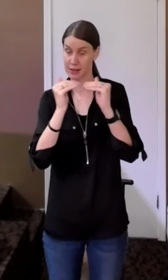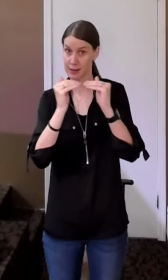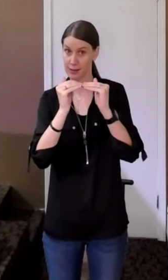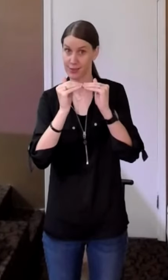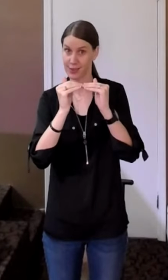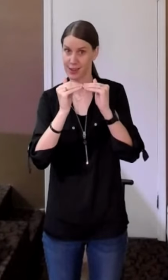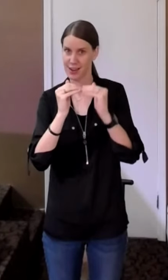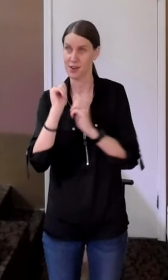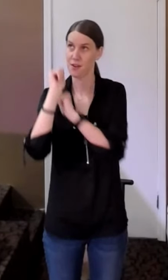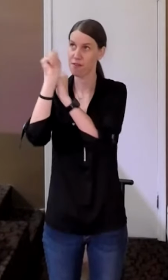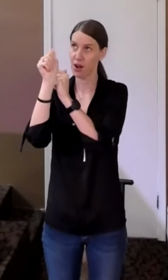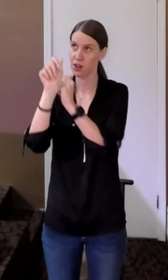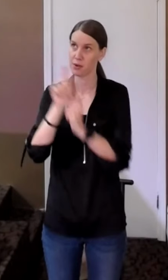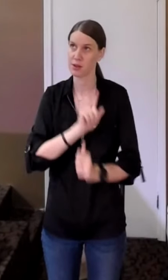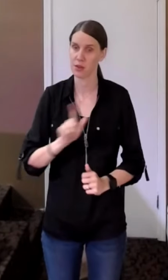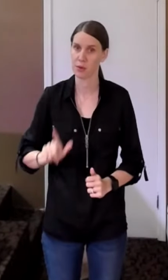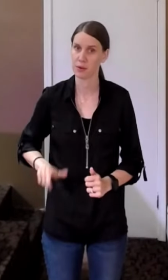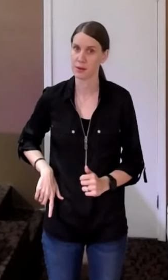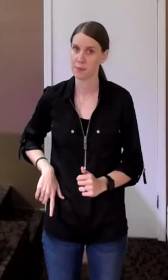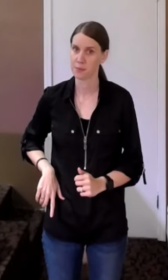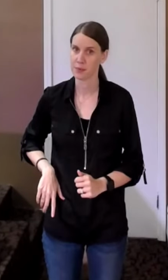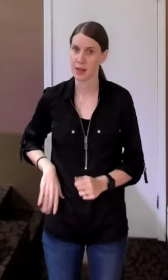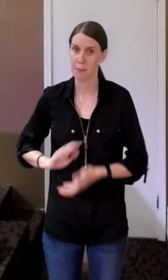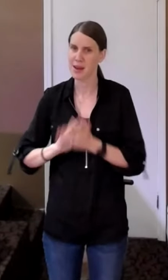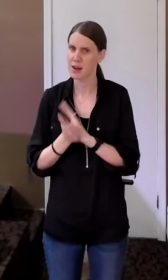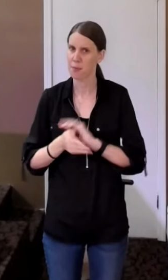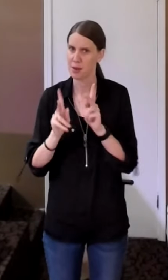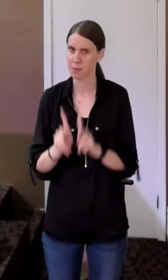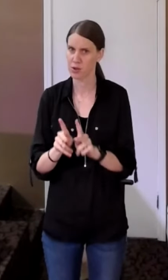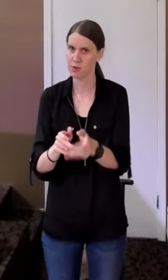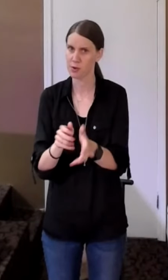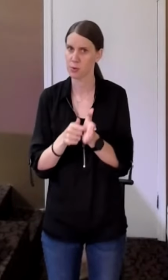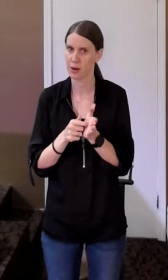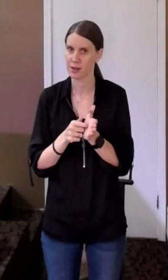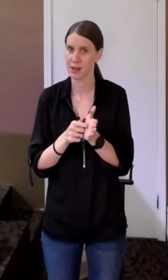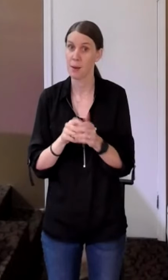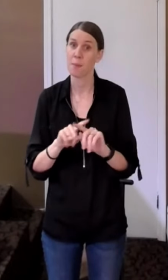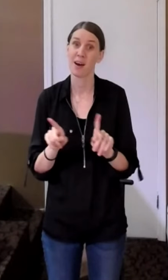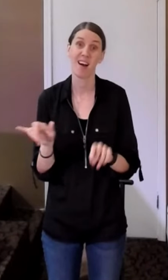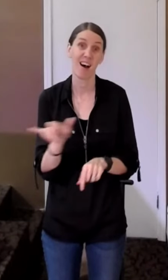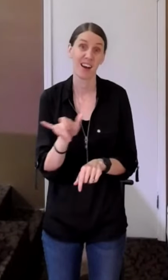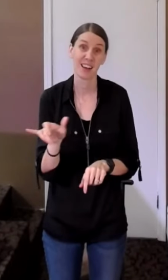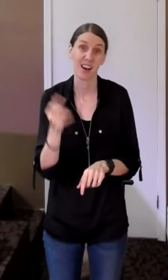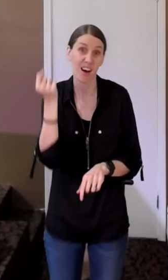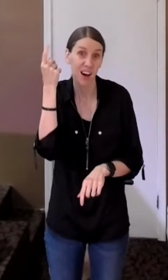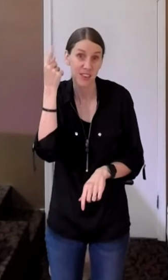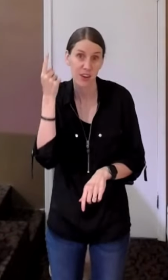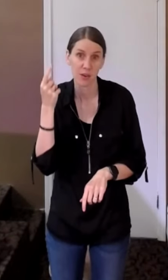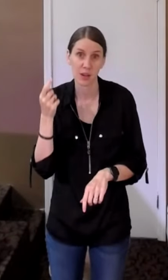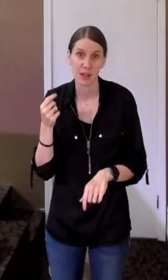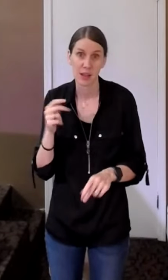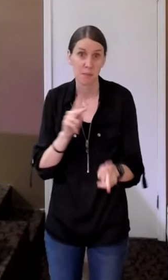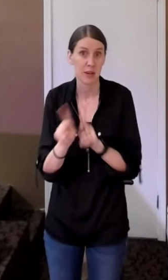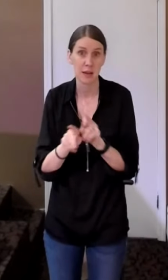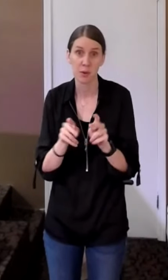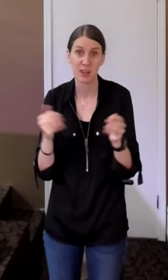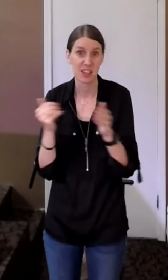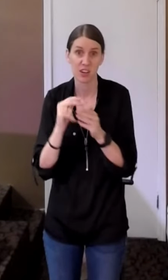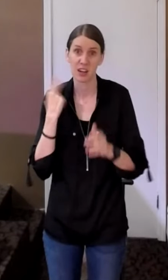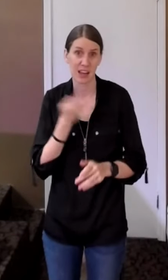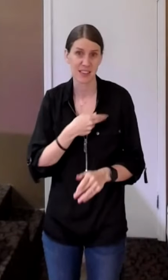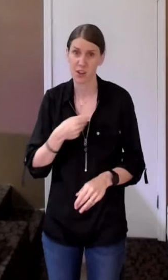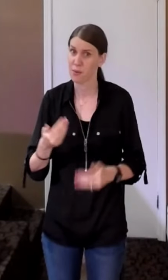in following the Lord Jesus Christ and in being what we ought to be. But we also need to understand that many people around us do not have the